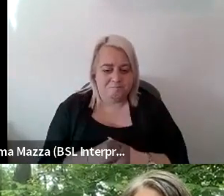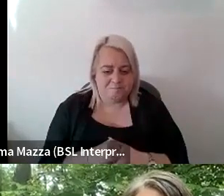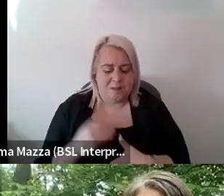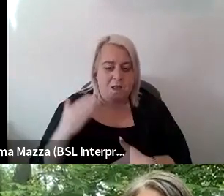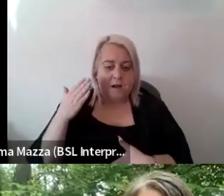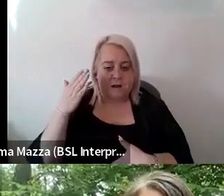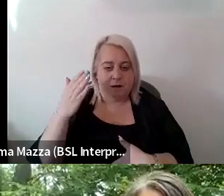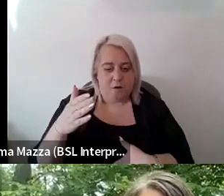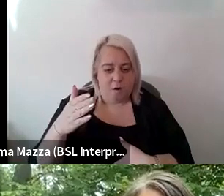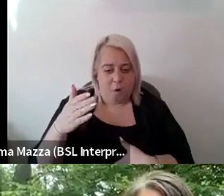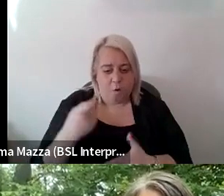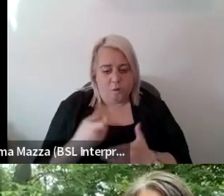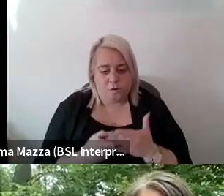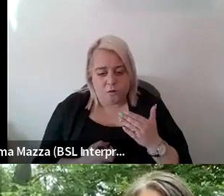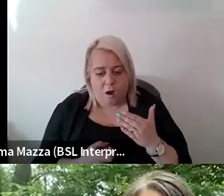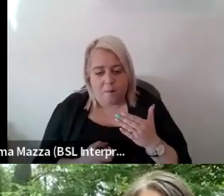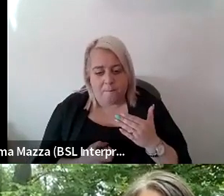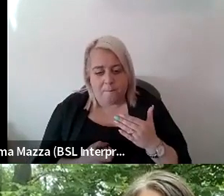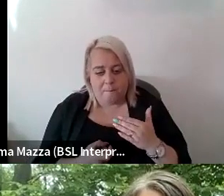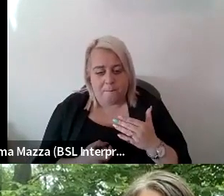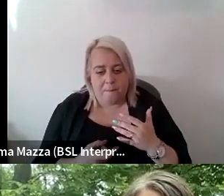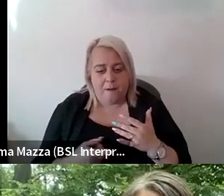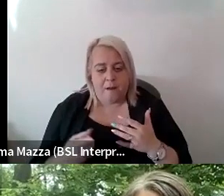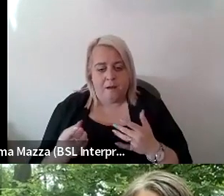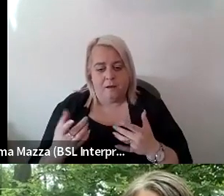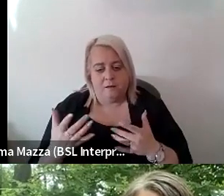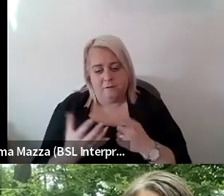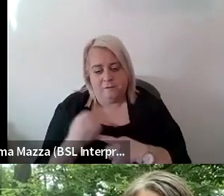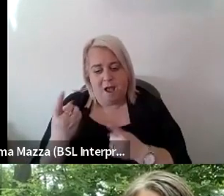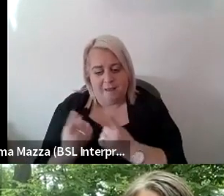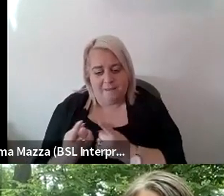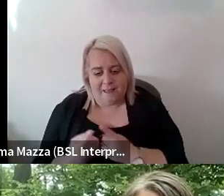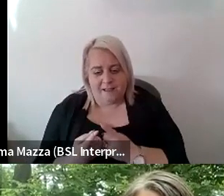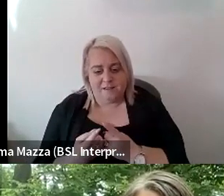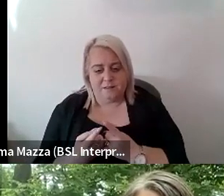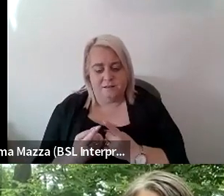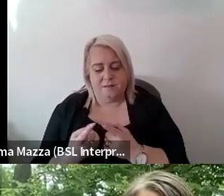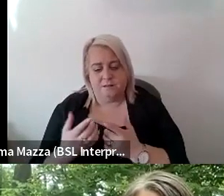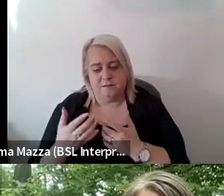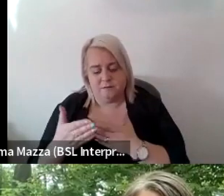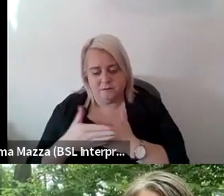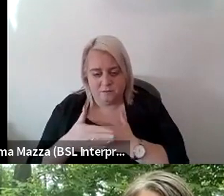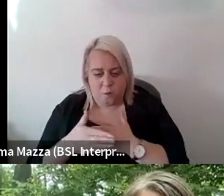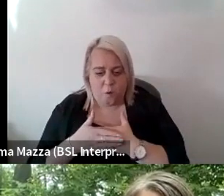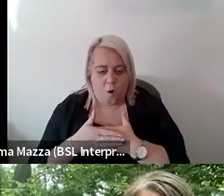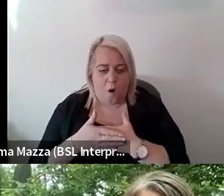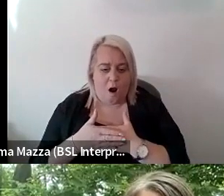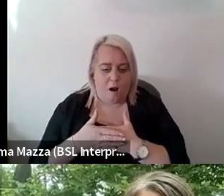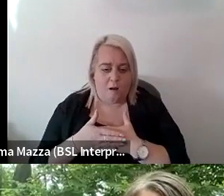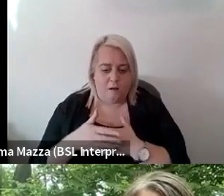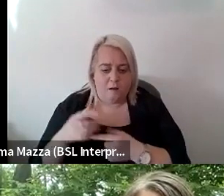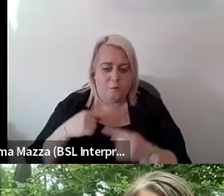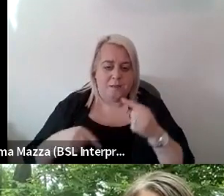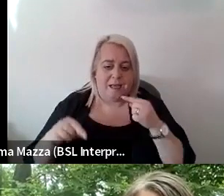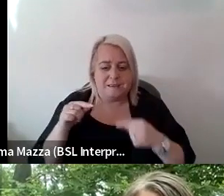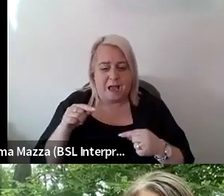store, you find a door that opens manually, you find a door that revolves, you find a door that is, you know, I don't know, goes upside down, whatever it